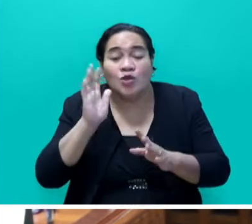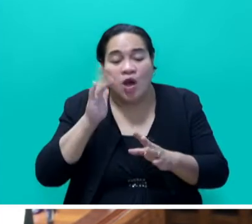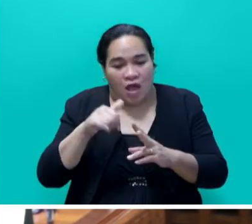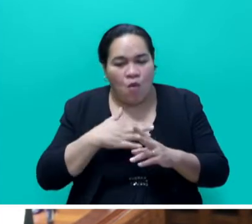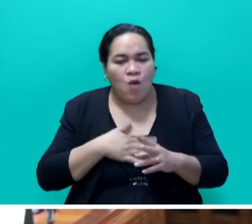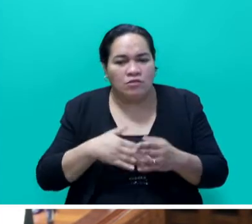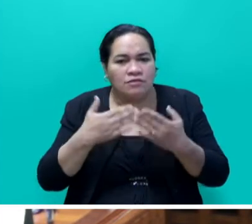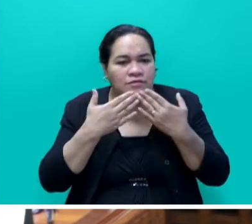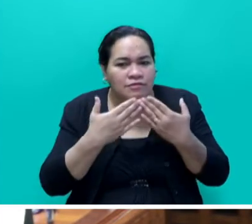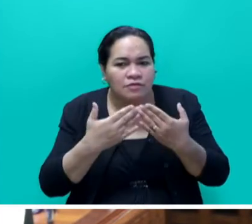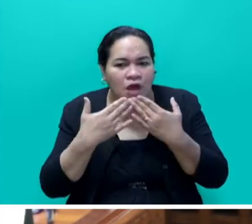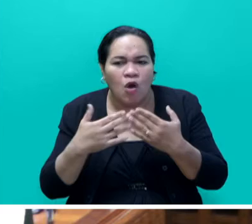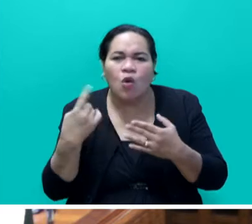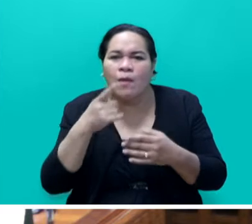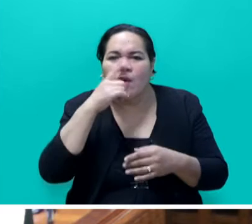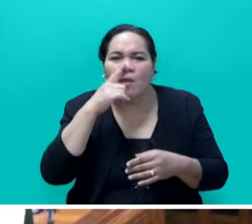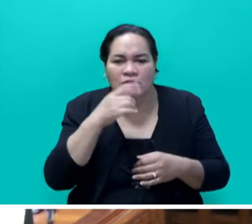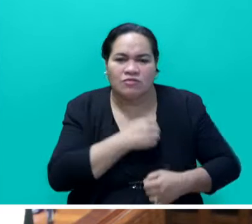all the former peacekeepers,